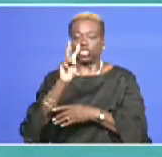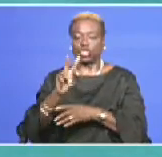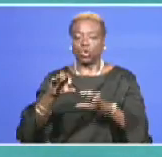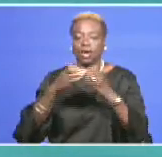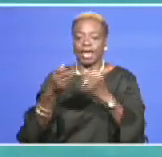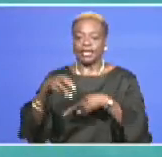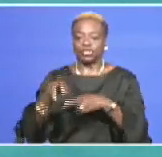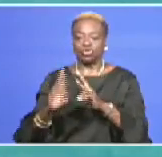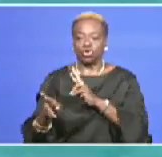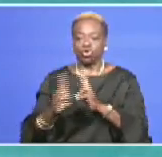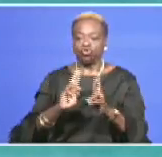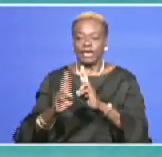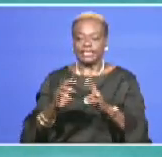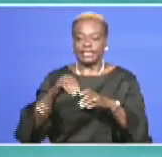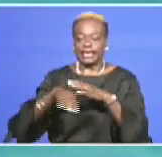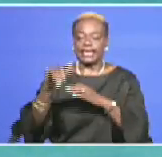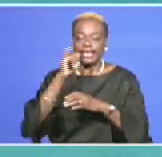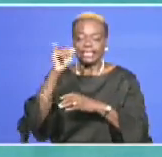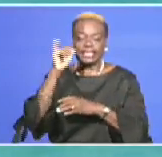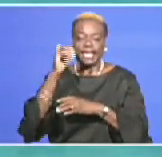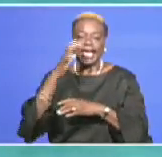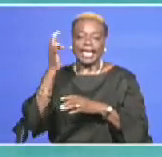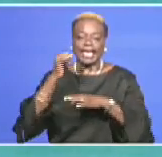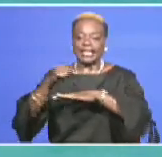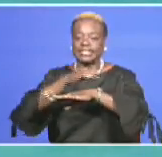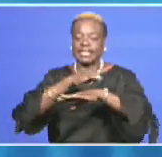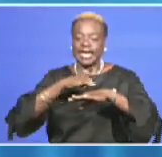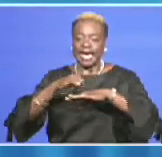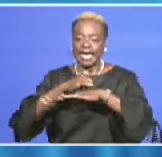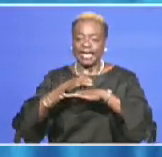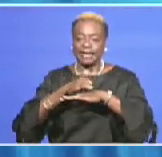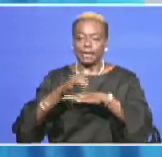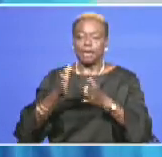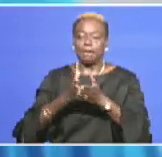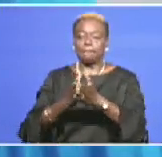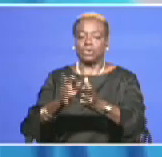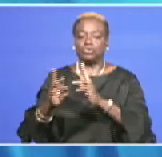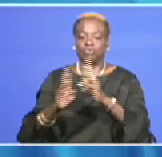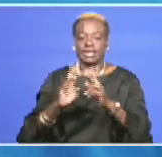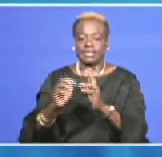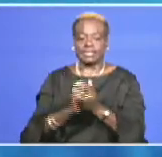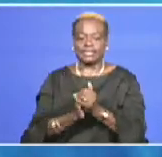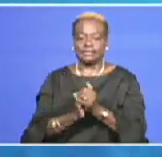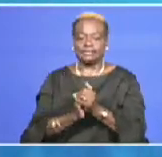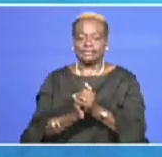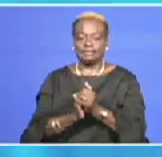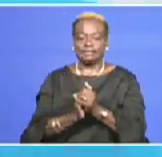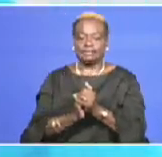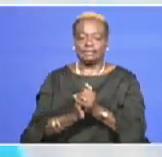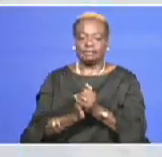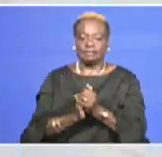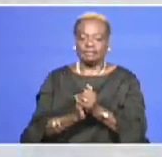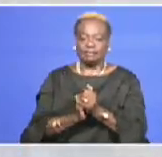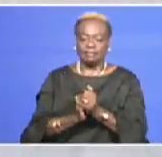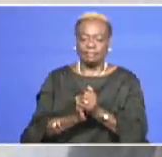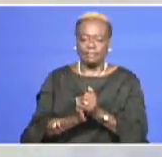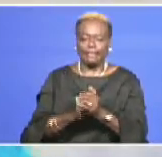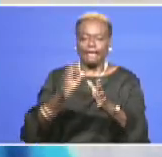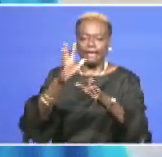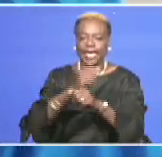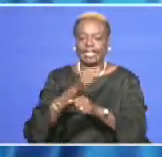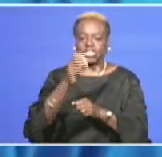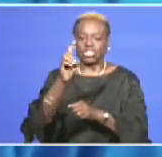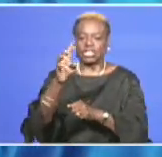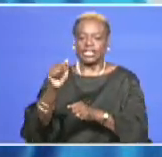the Cat Island Regatta. Both were won by Catch the Cat. There was some fairly good weather there. we get one or two favorite